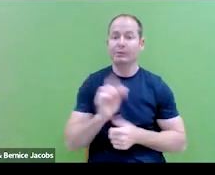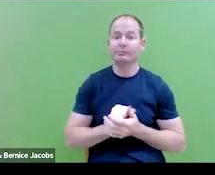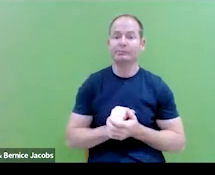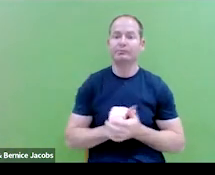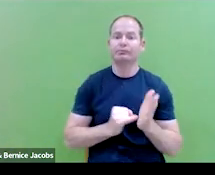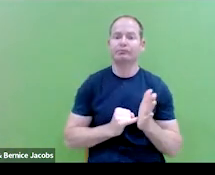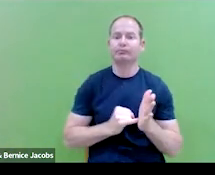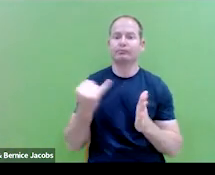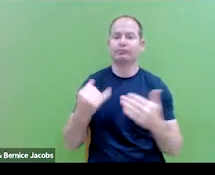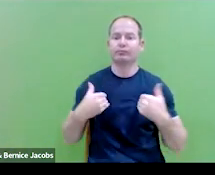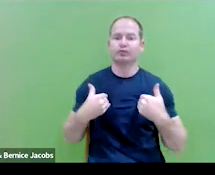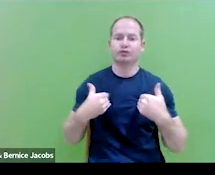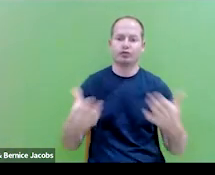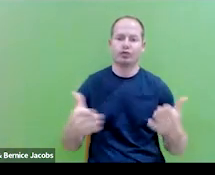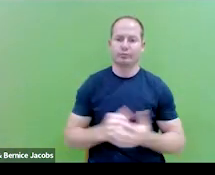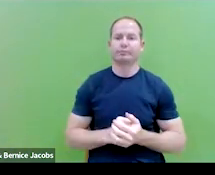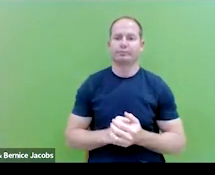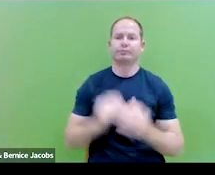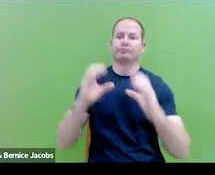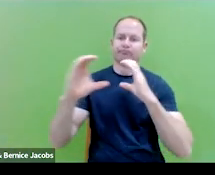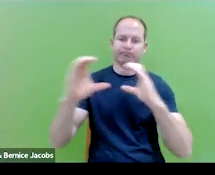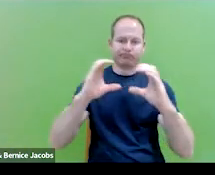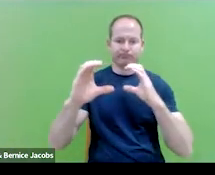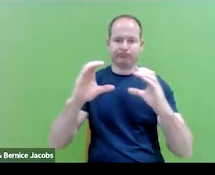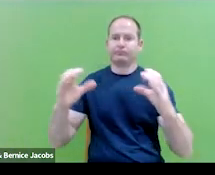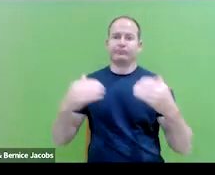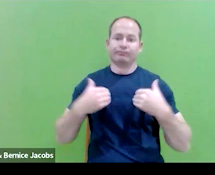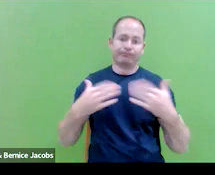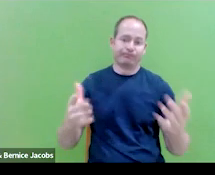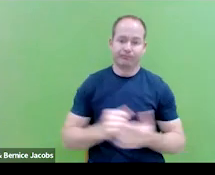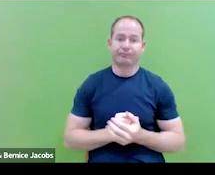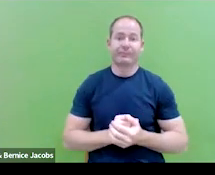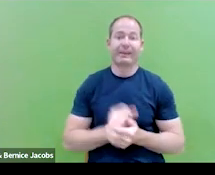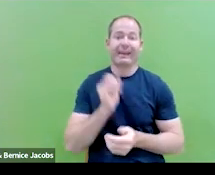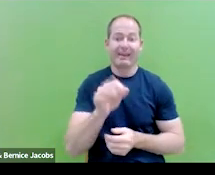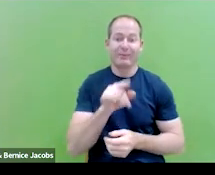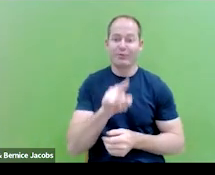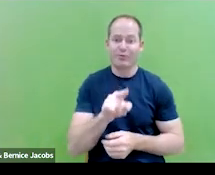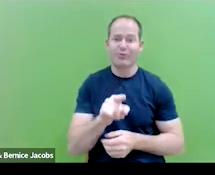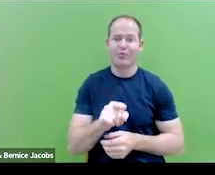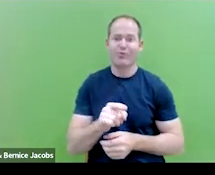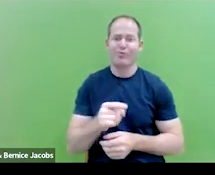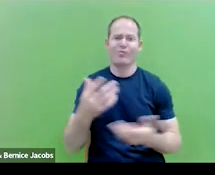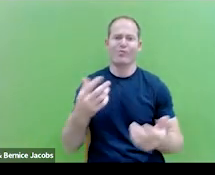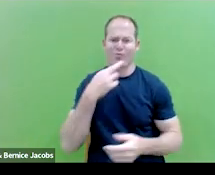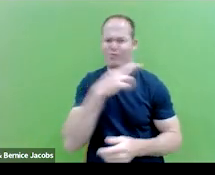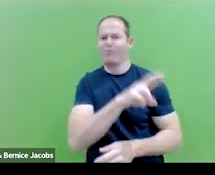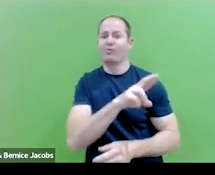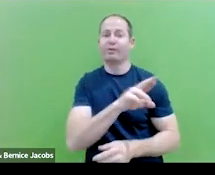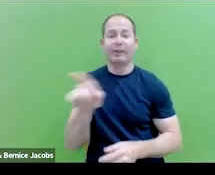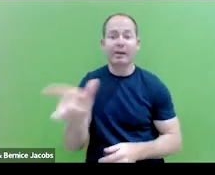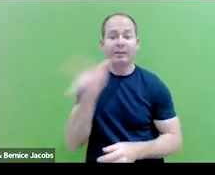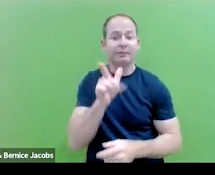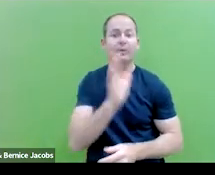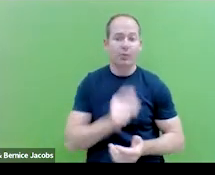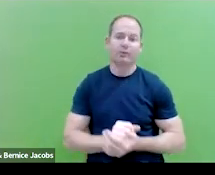start. So start these conversations. If you offend someone, they're going to tell you. You won't make the mistake again.